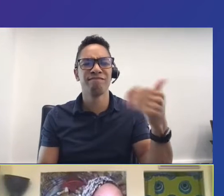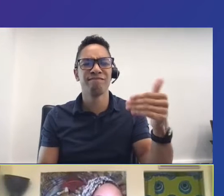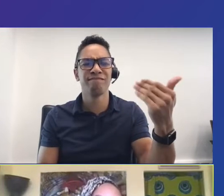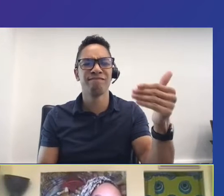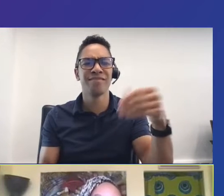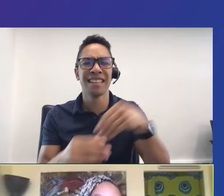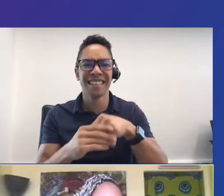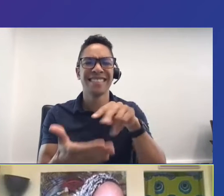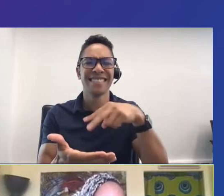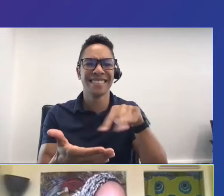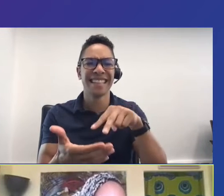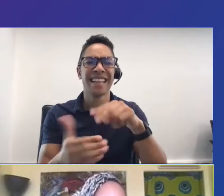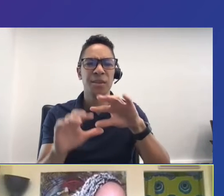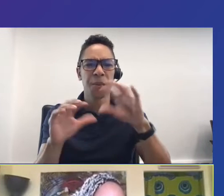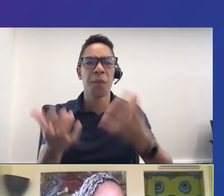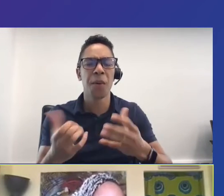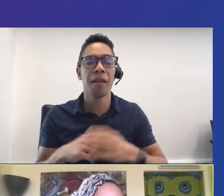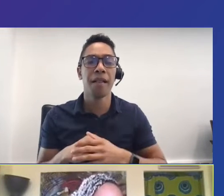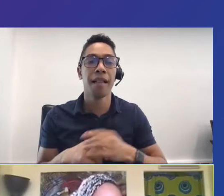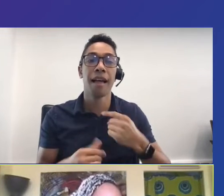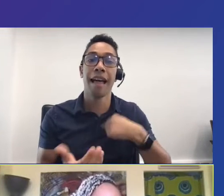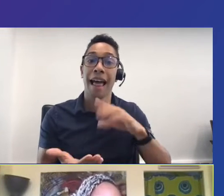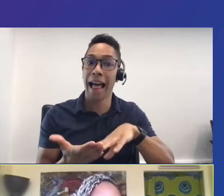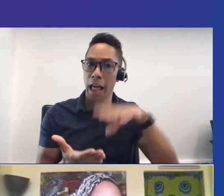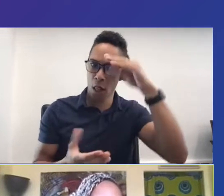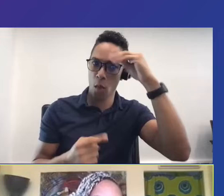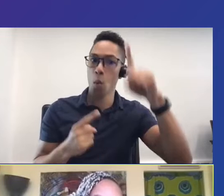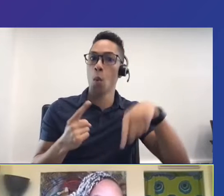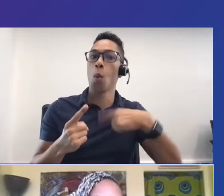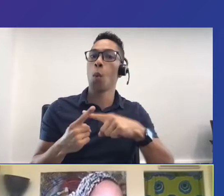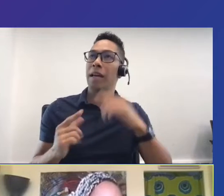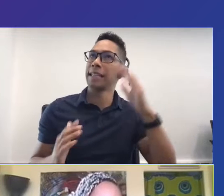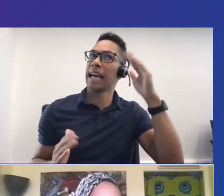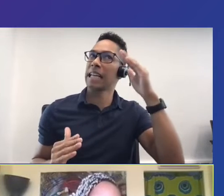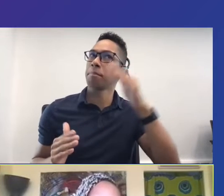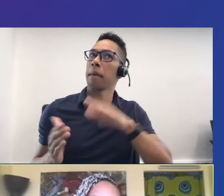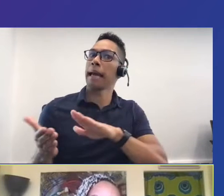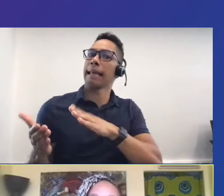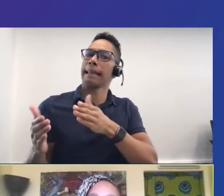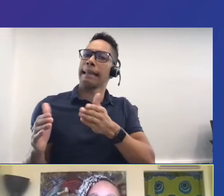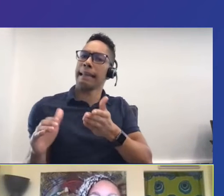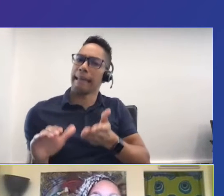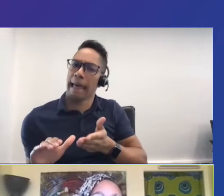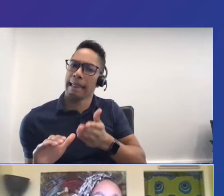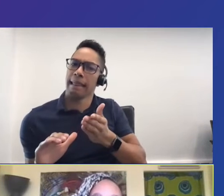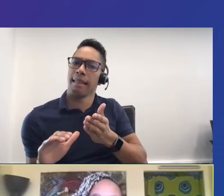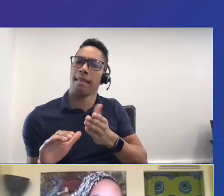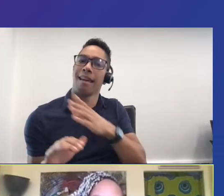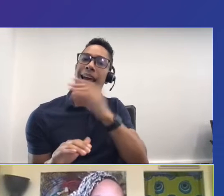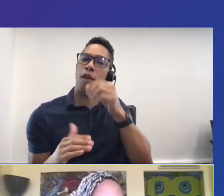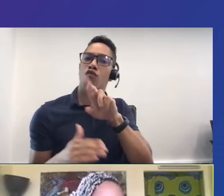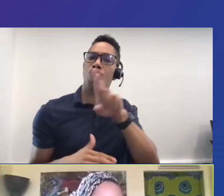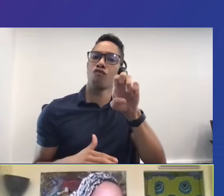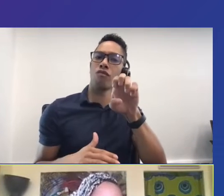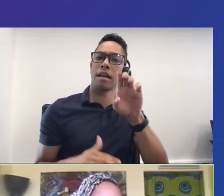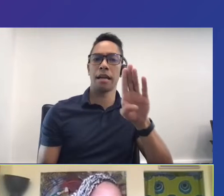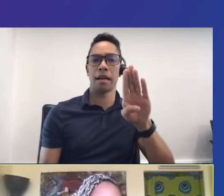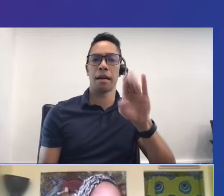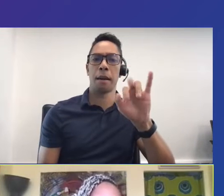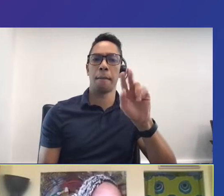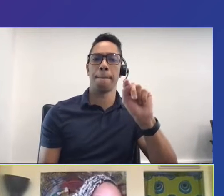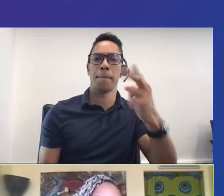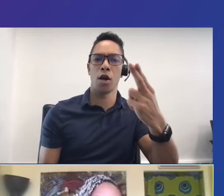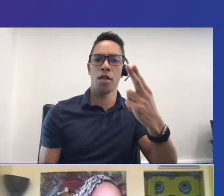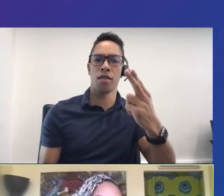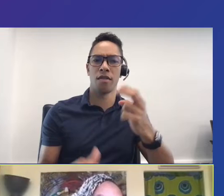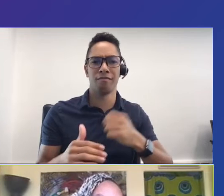I've learned when the death is coming and when the rebirth is coming. And so either it's I've been murdered, or